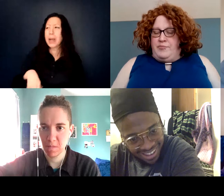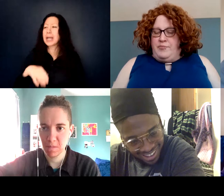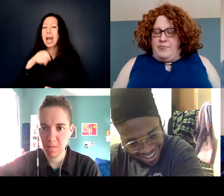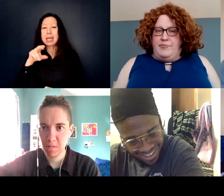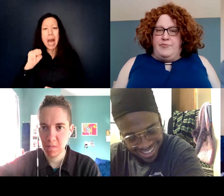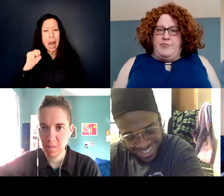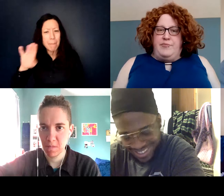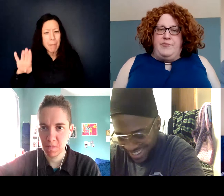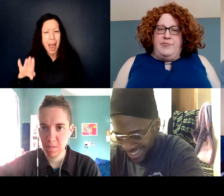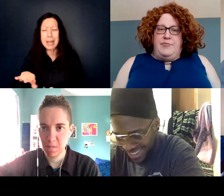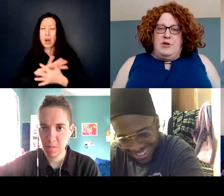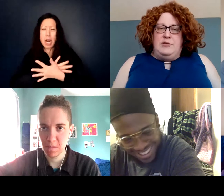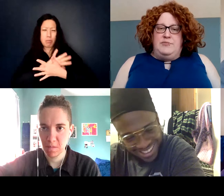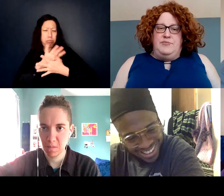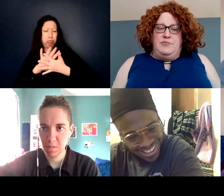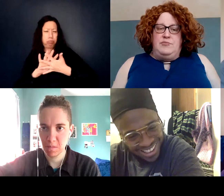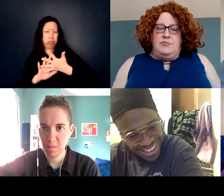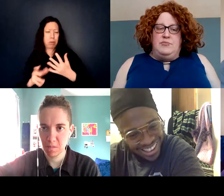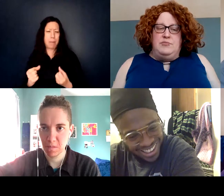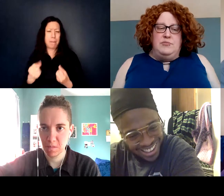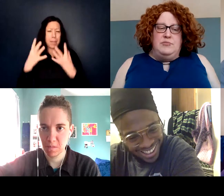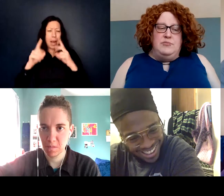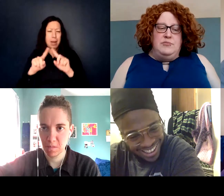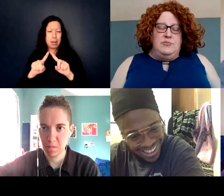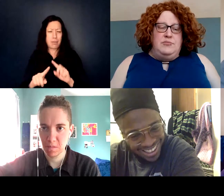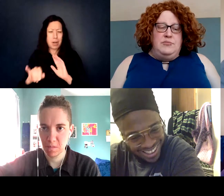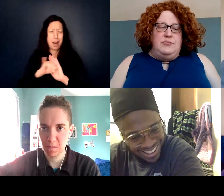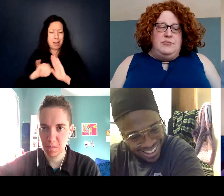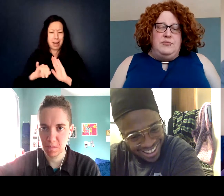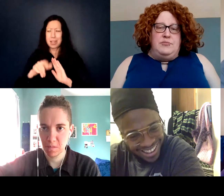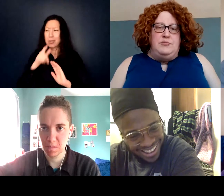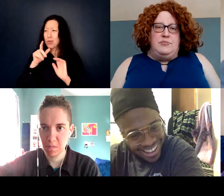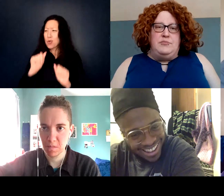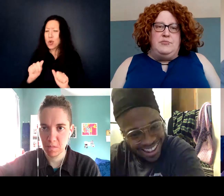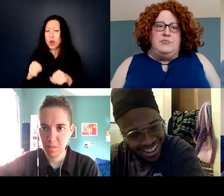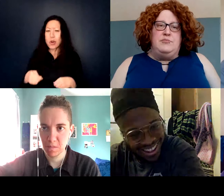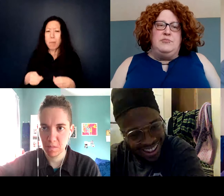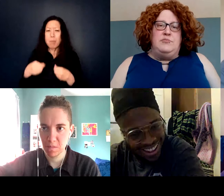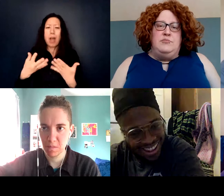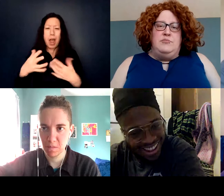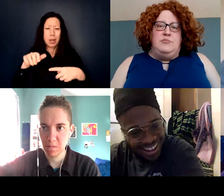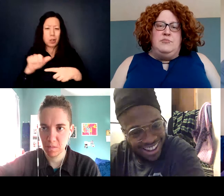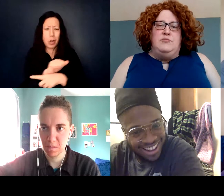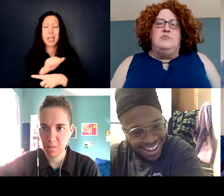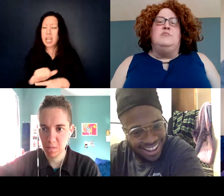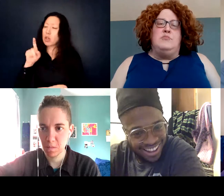other identities that could provide this training and should be compensated to do so.